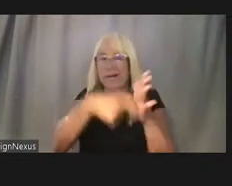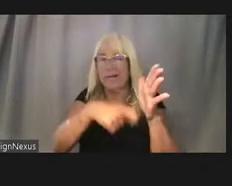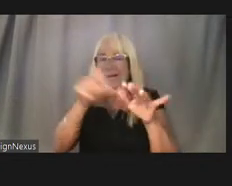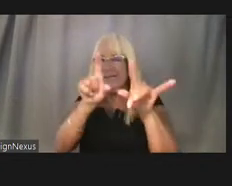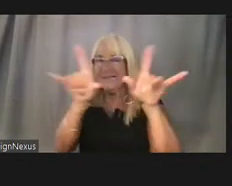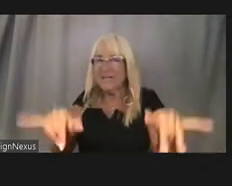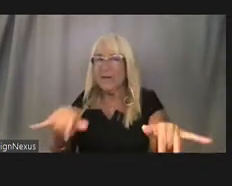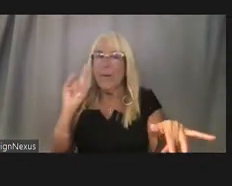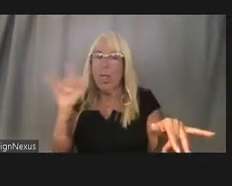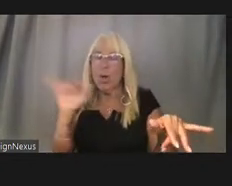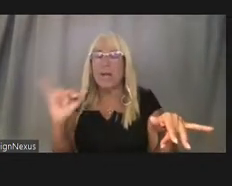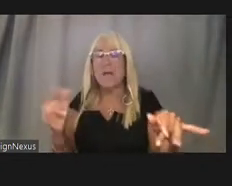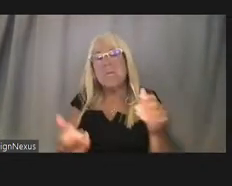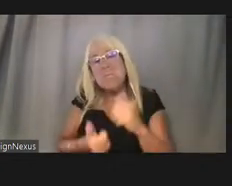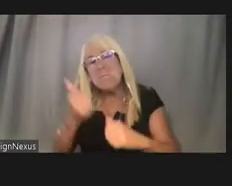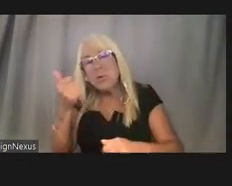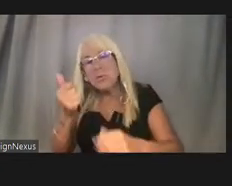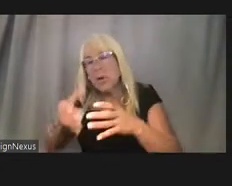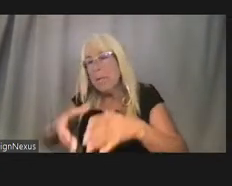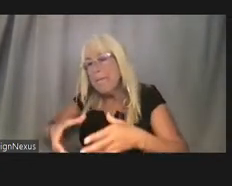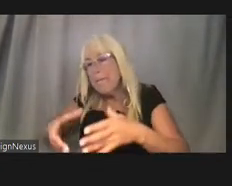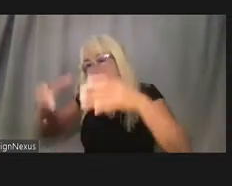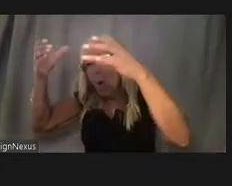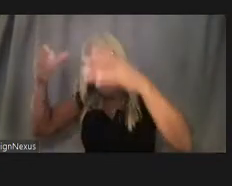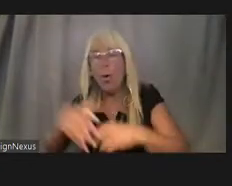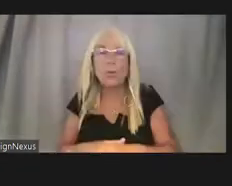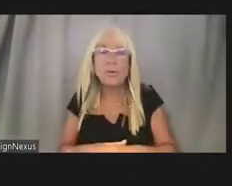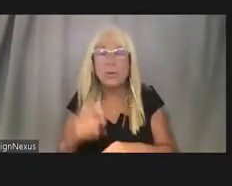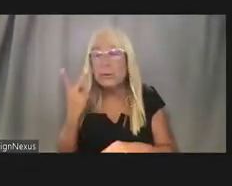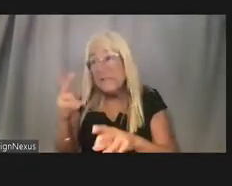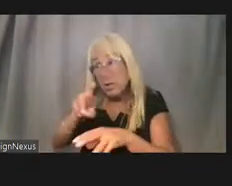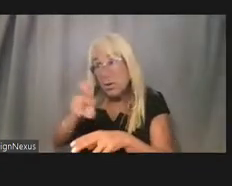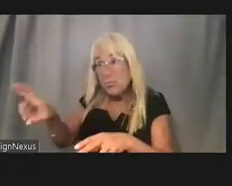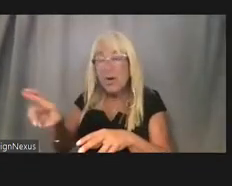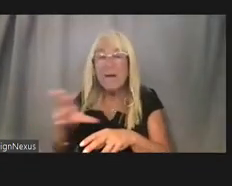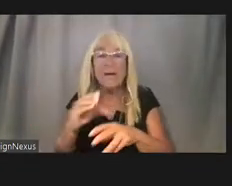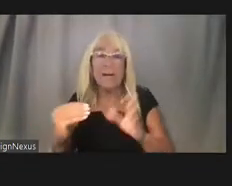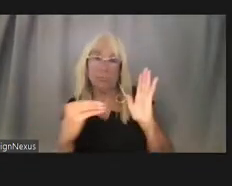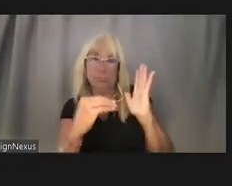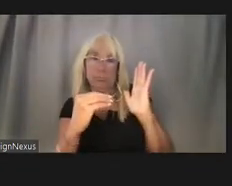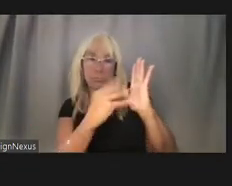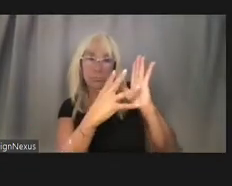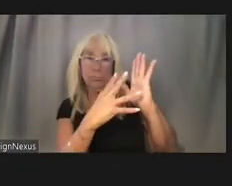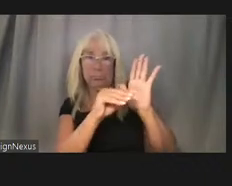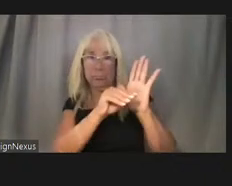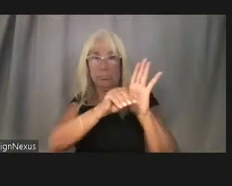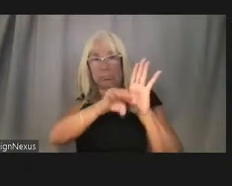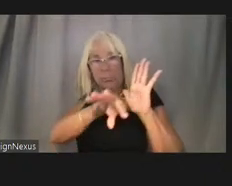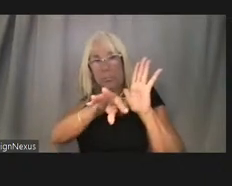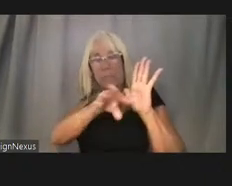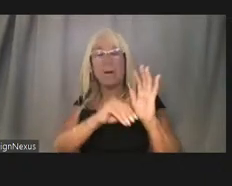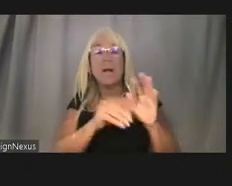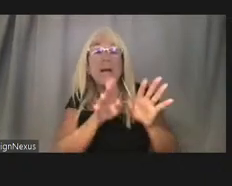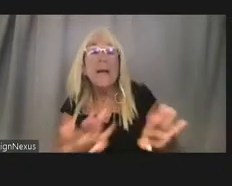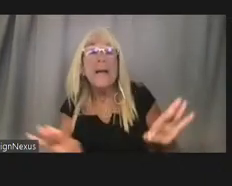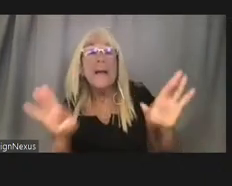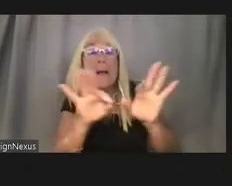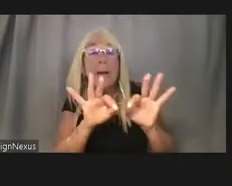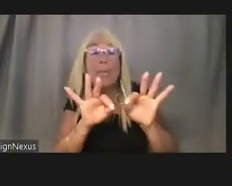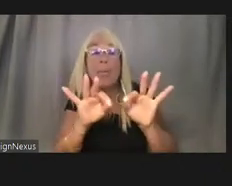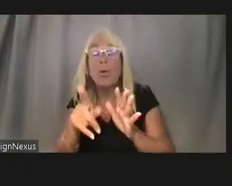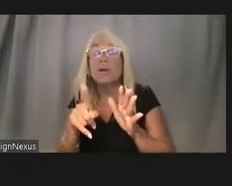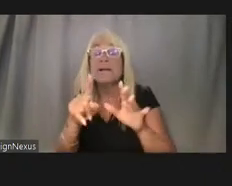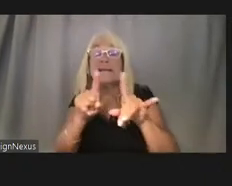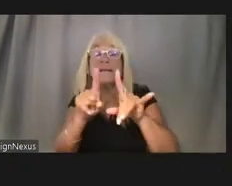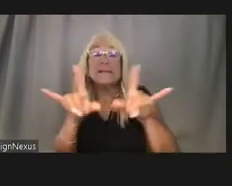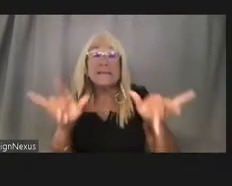it's predominantly poles as you see on the right and Mast arms as you see on the left importantly the tooling system equipment